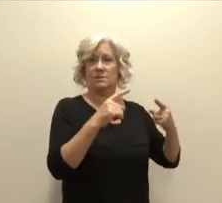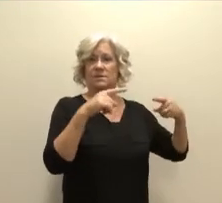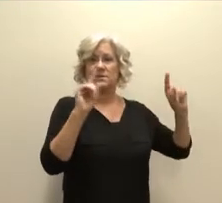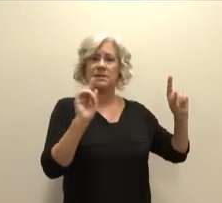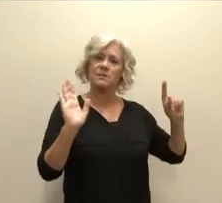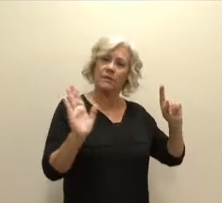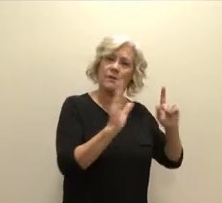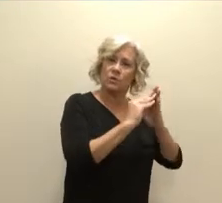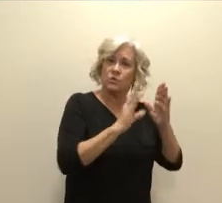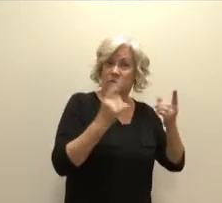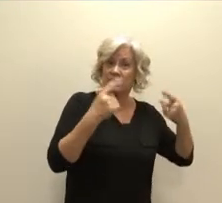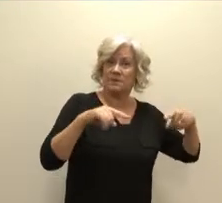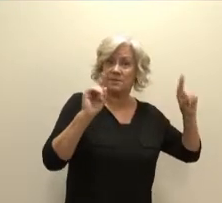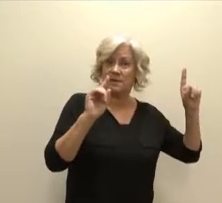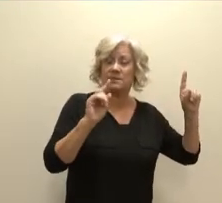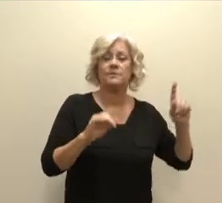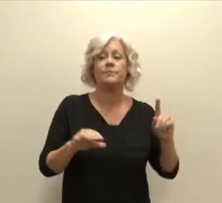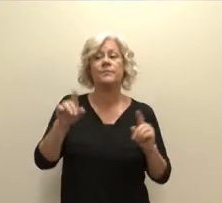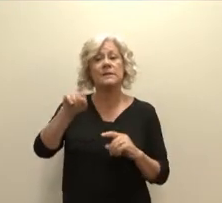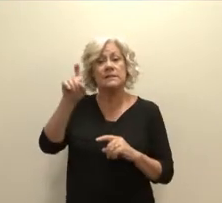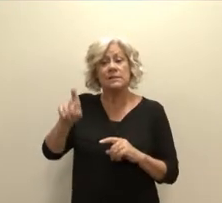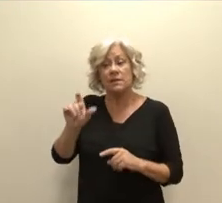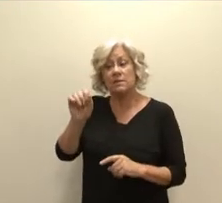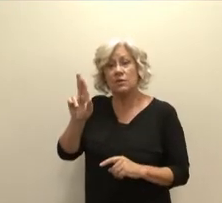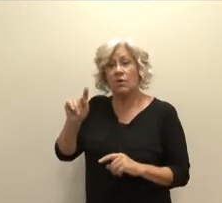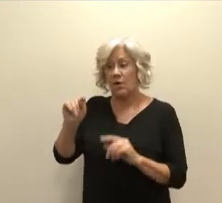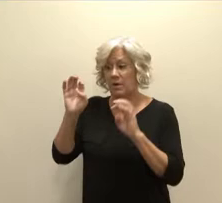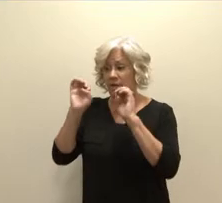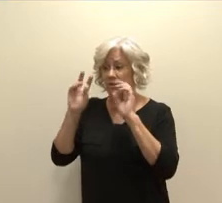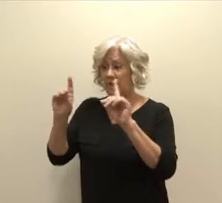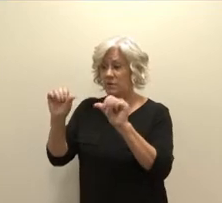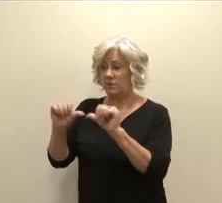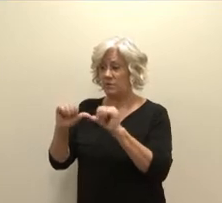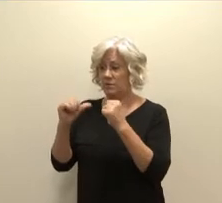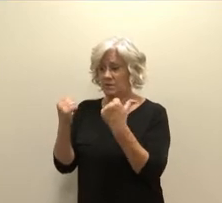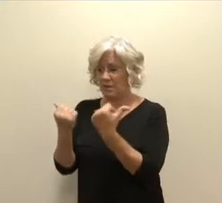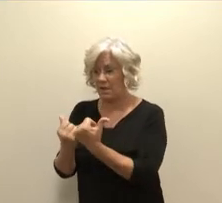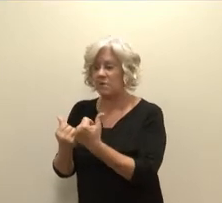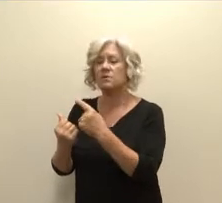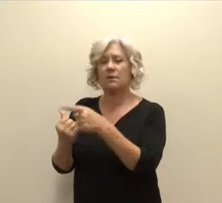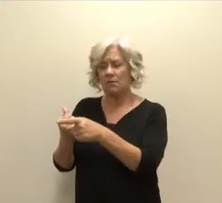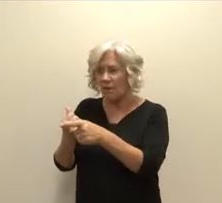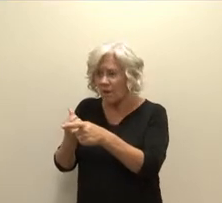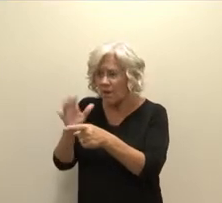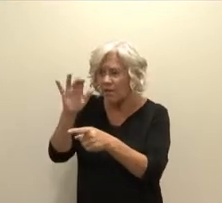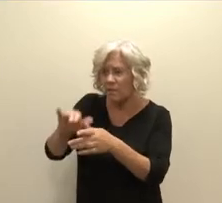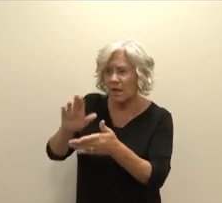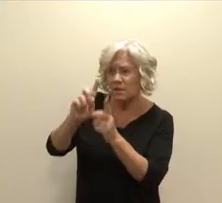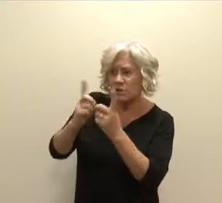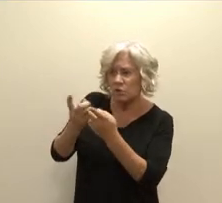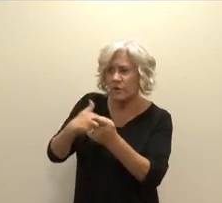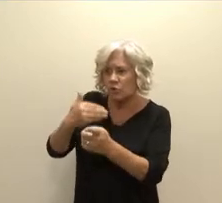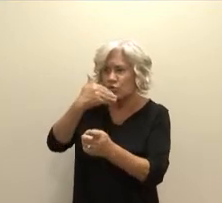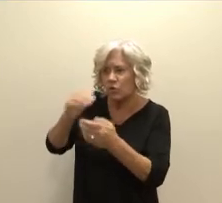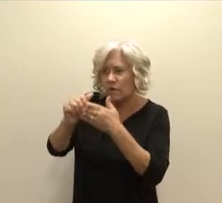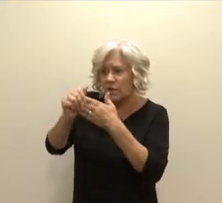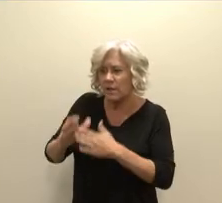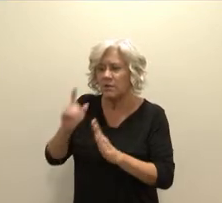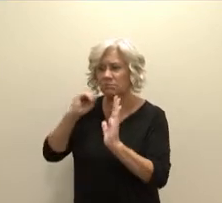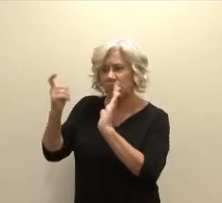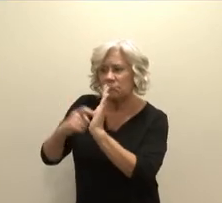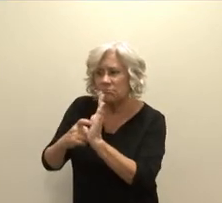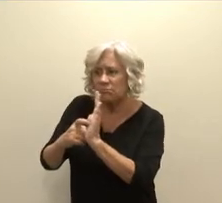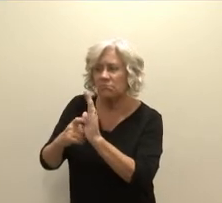demonstrated. The Texas Art Education Association works to recognize districts with outstanding leadership in promoting the arts